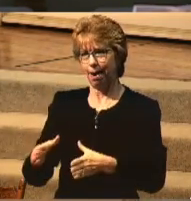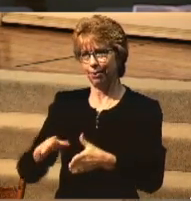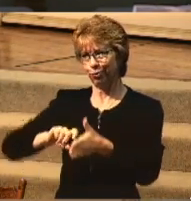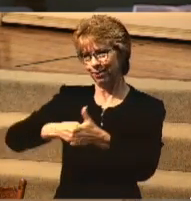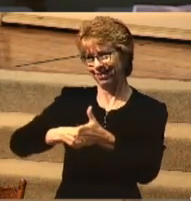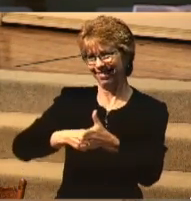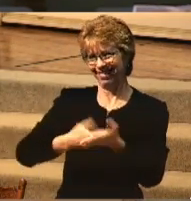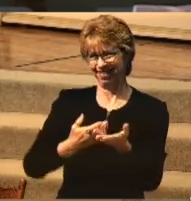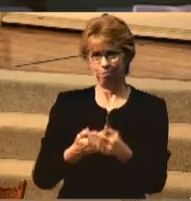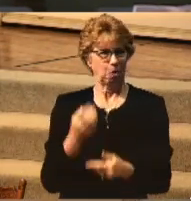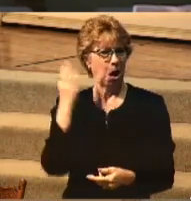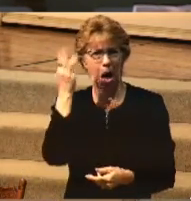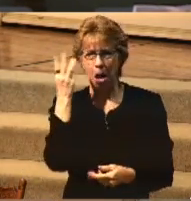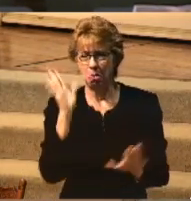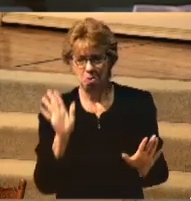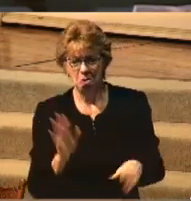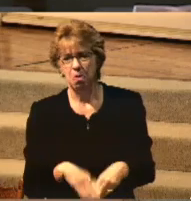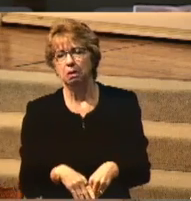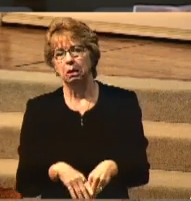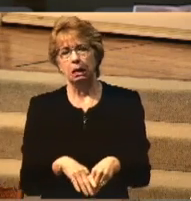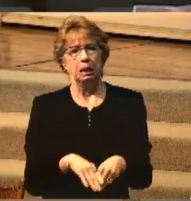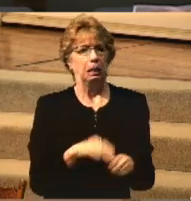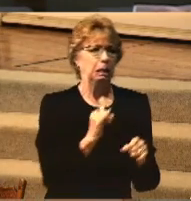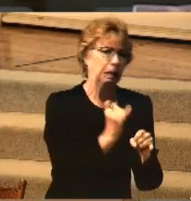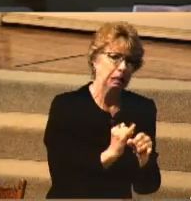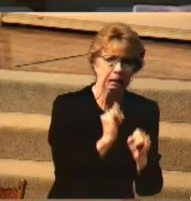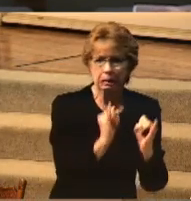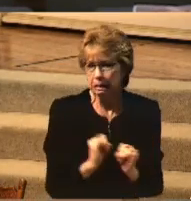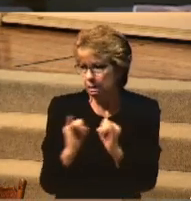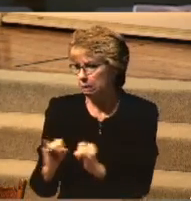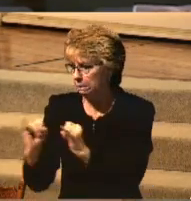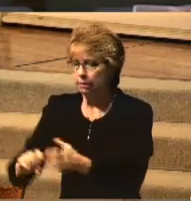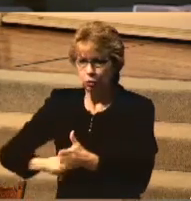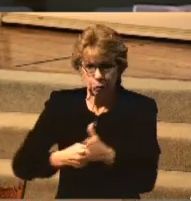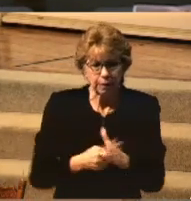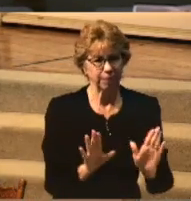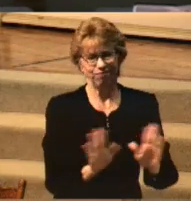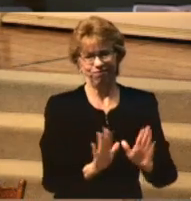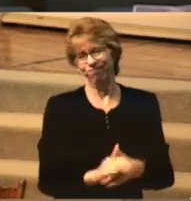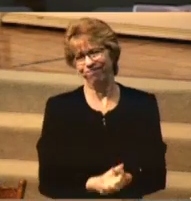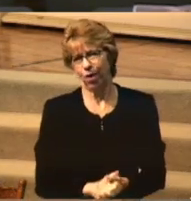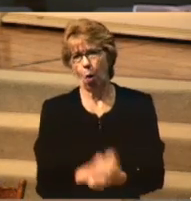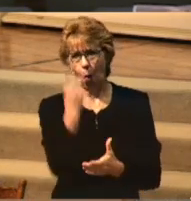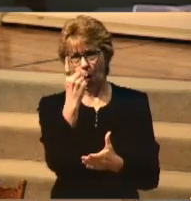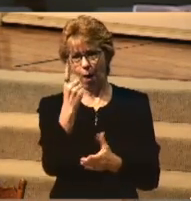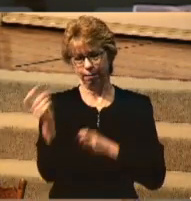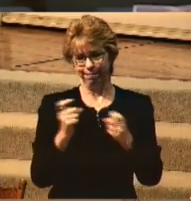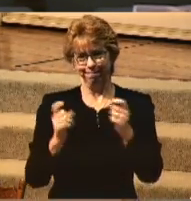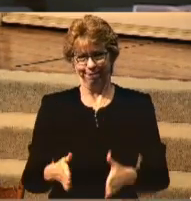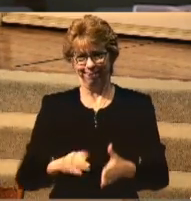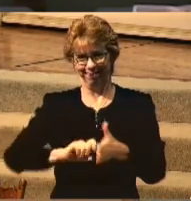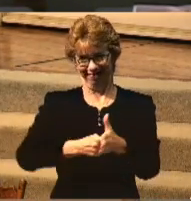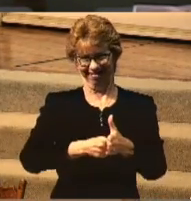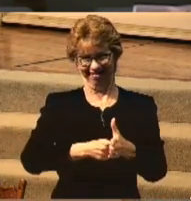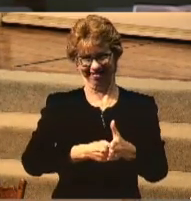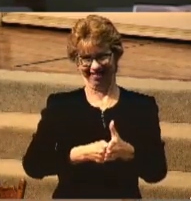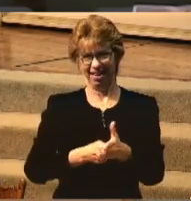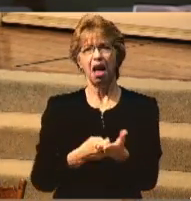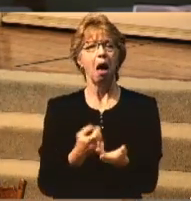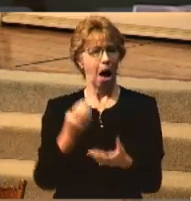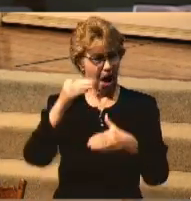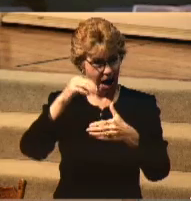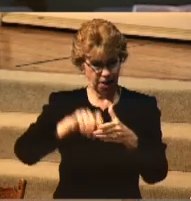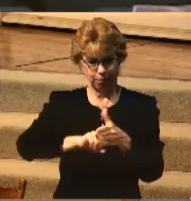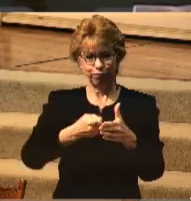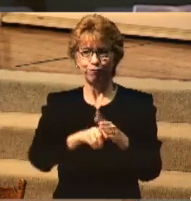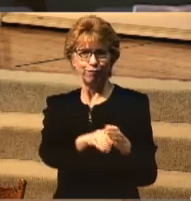to worry about having a key to every office, even though I had one. If I had that master key, I could get in anywhere that I